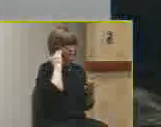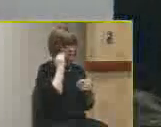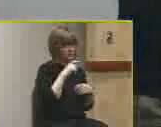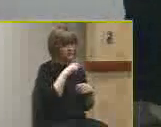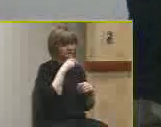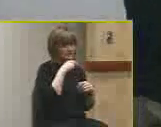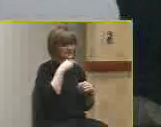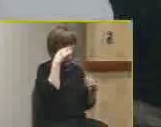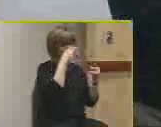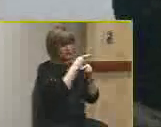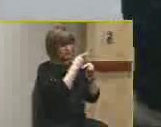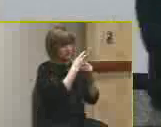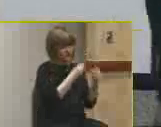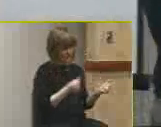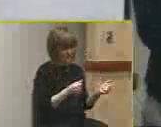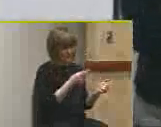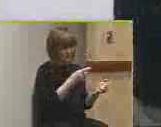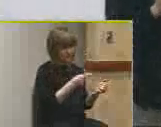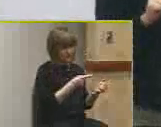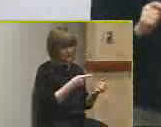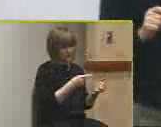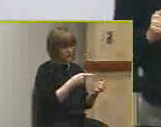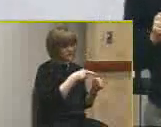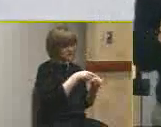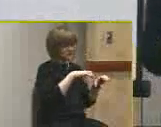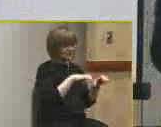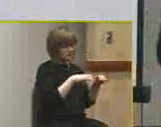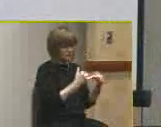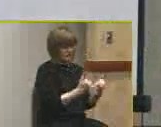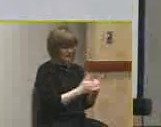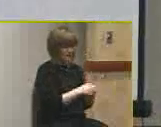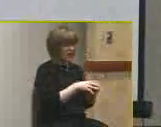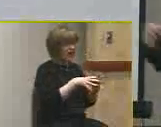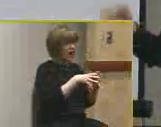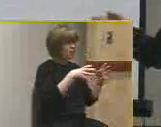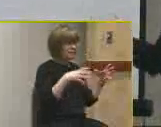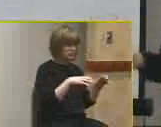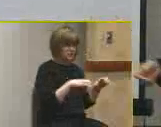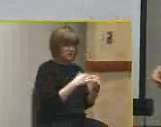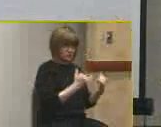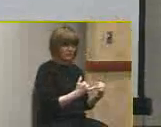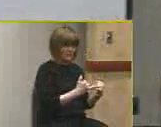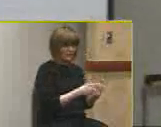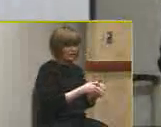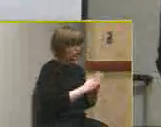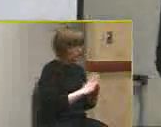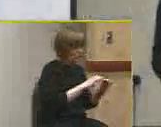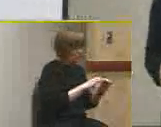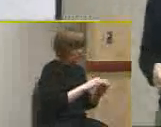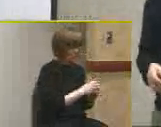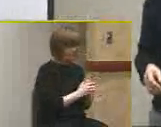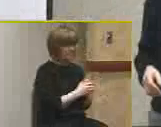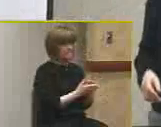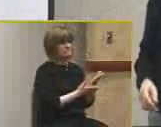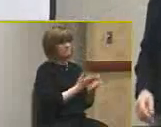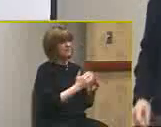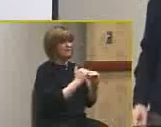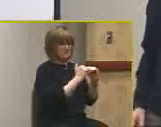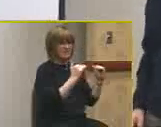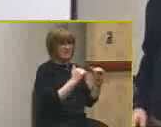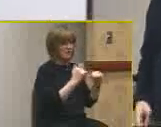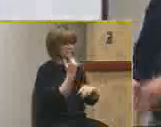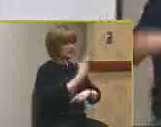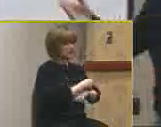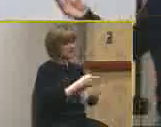Figure it out. What he's doing. What's he doing right now? How much is he doing right now when you ask him to do these things? Let's say during the average day you